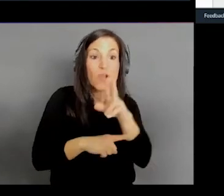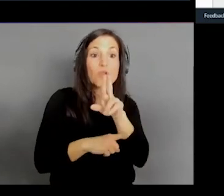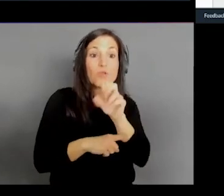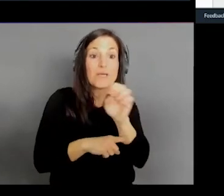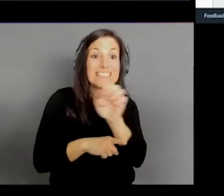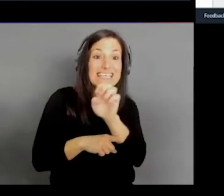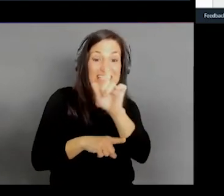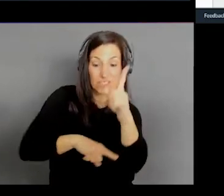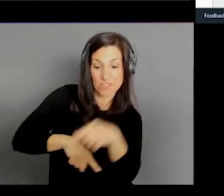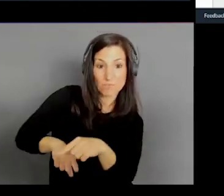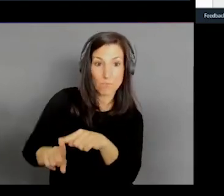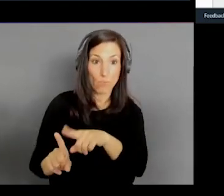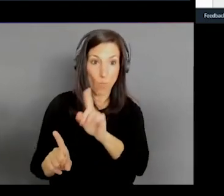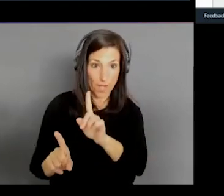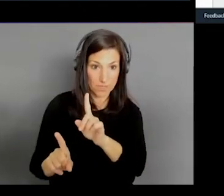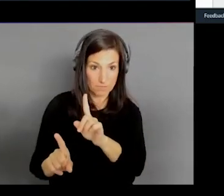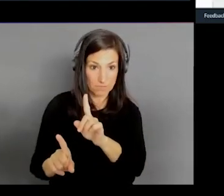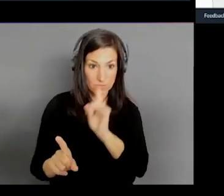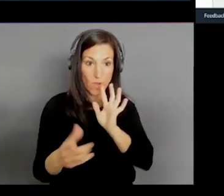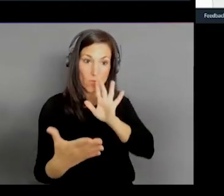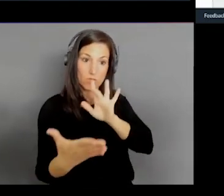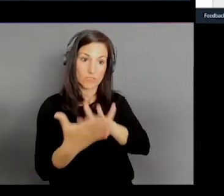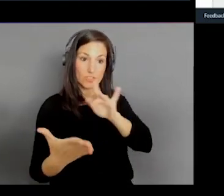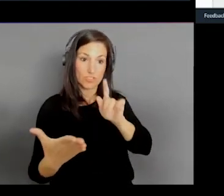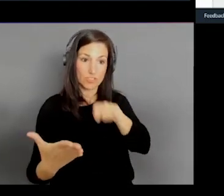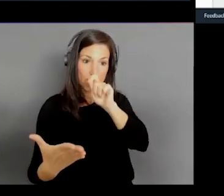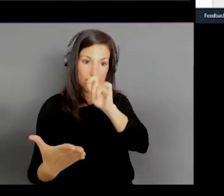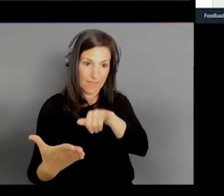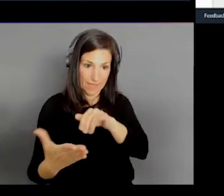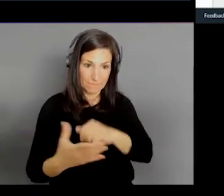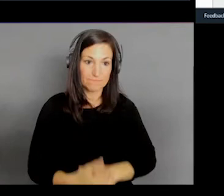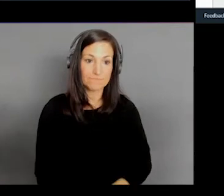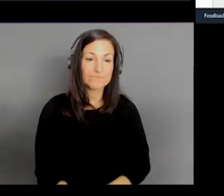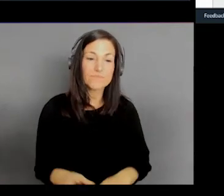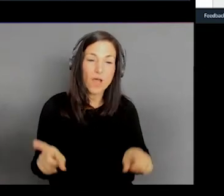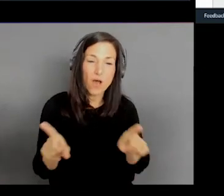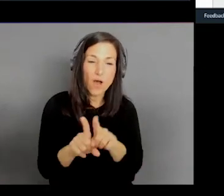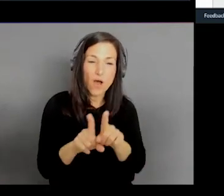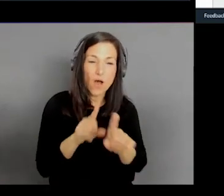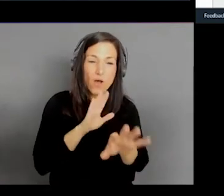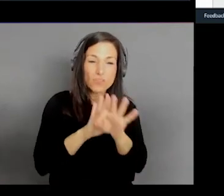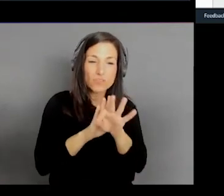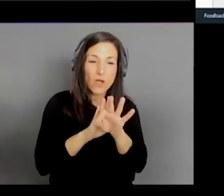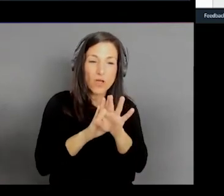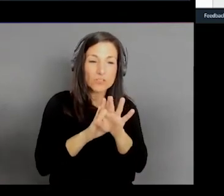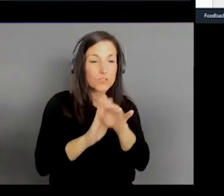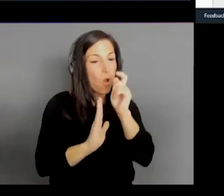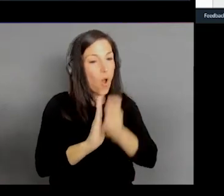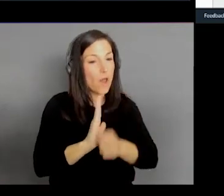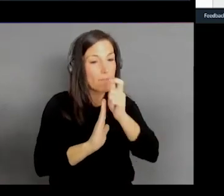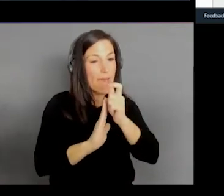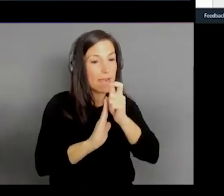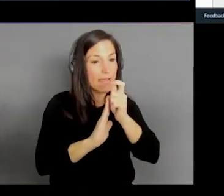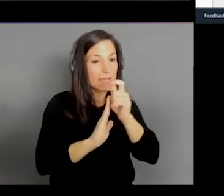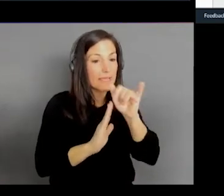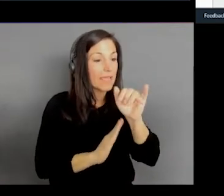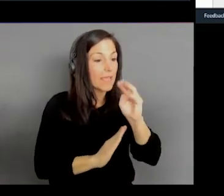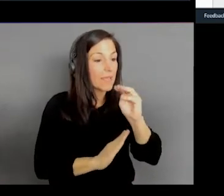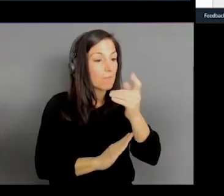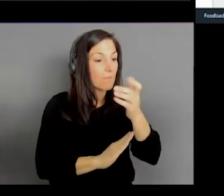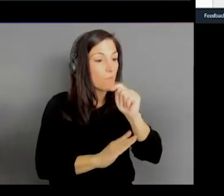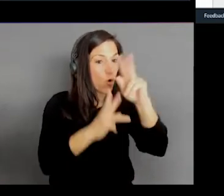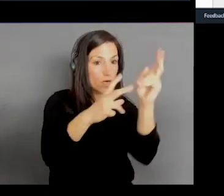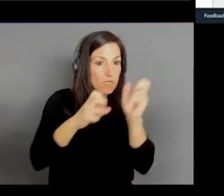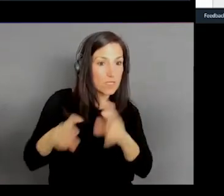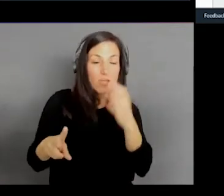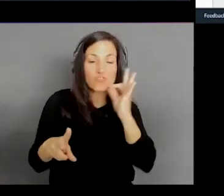US East 1 here. And also select this automatic import so that the resources created in that VPC